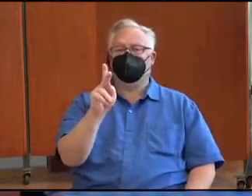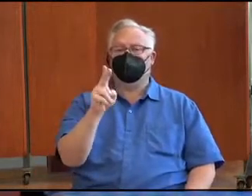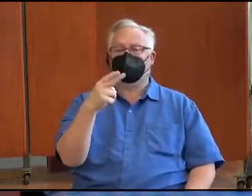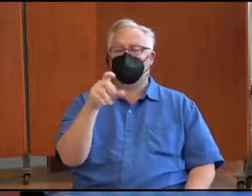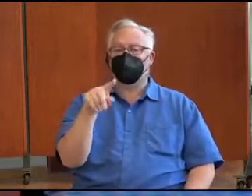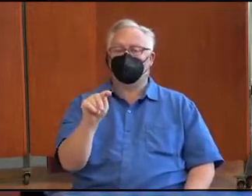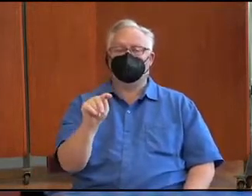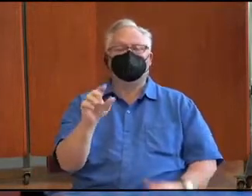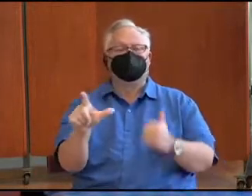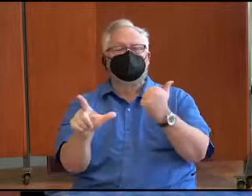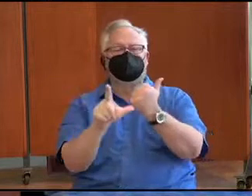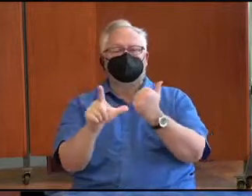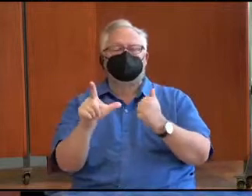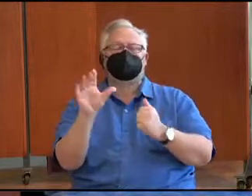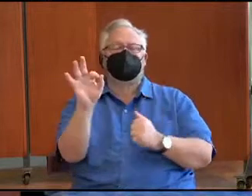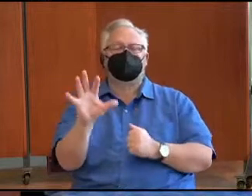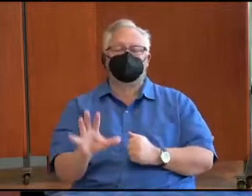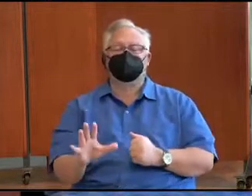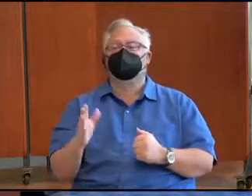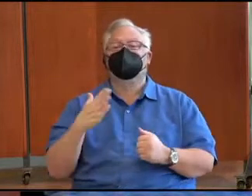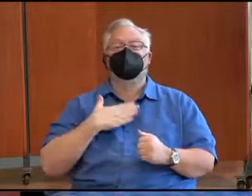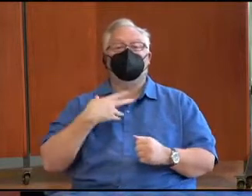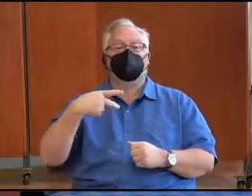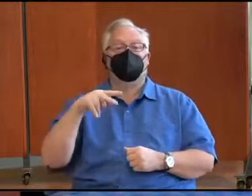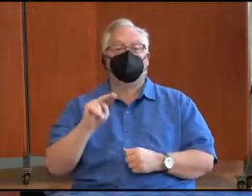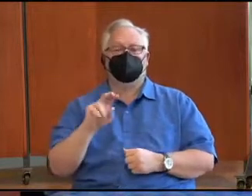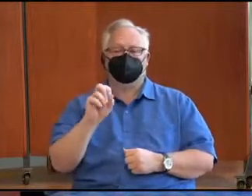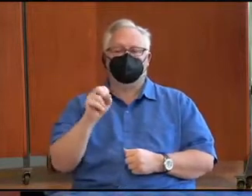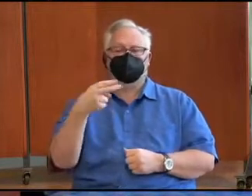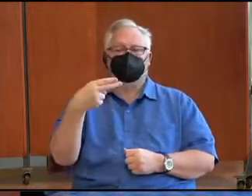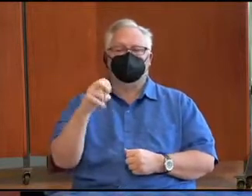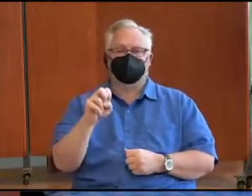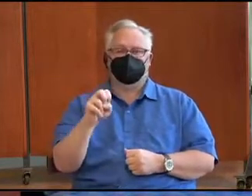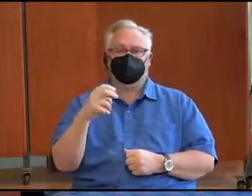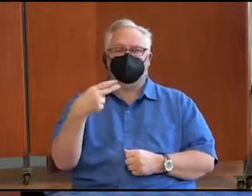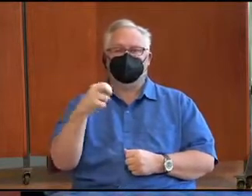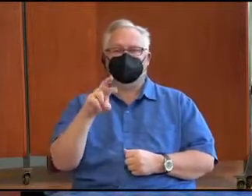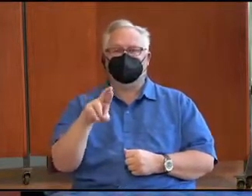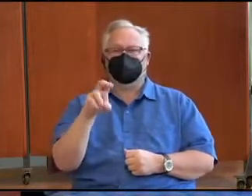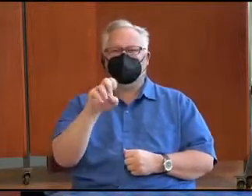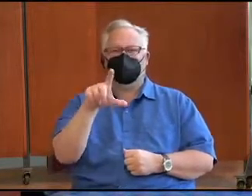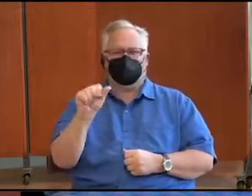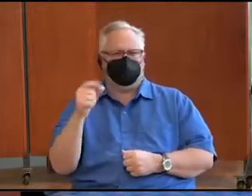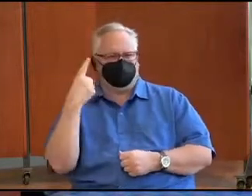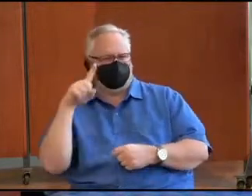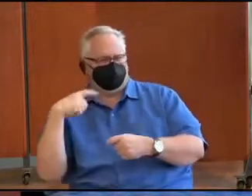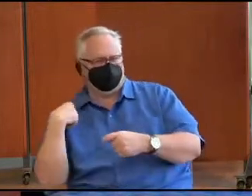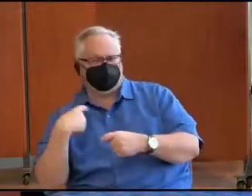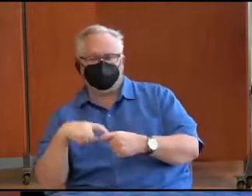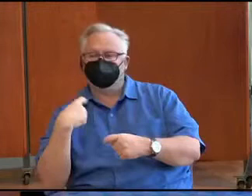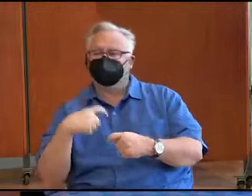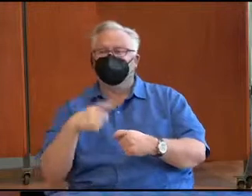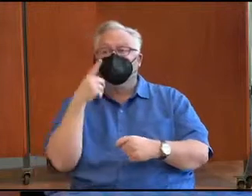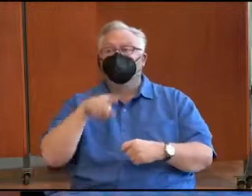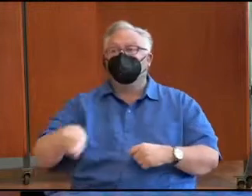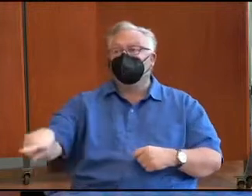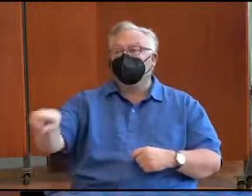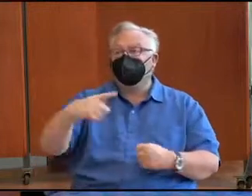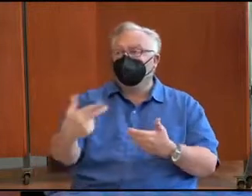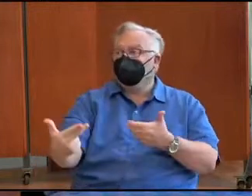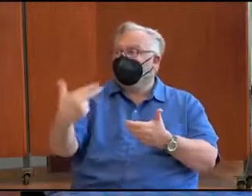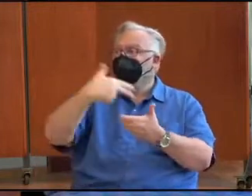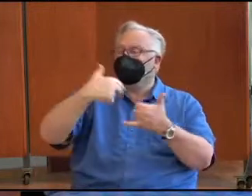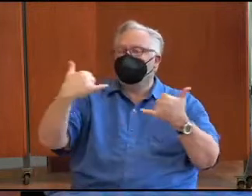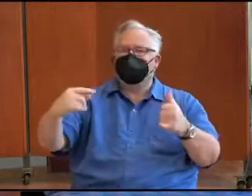she, they, y ella in Espanol. I'd like to extend a special welcome to those of you who are joining us for the very